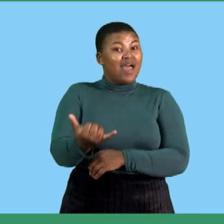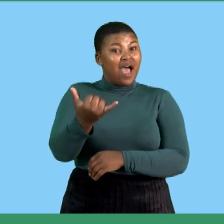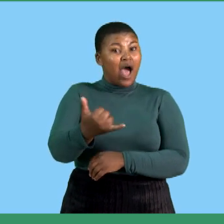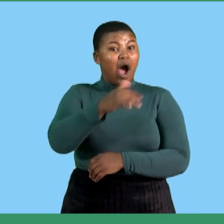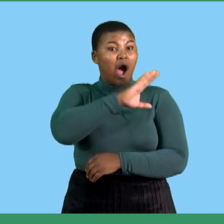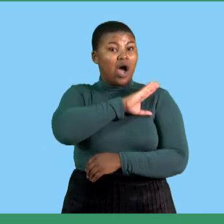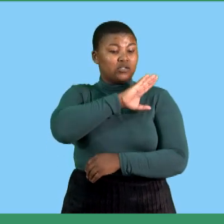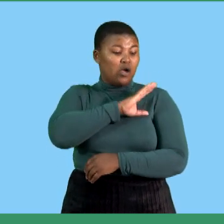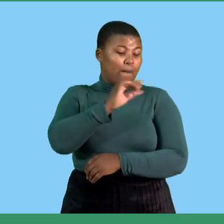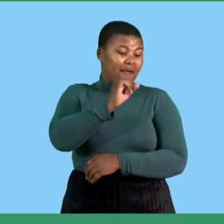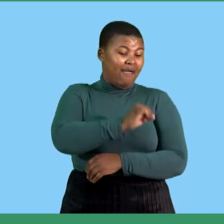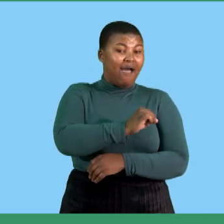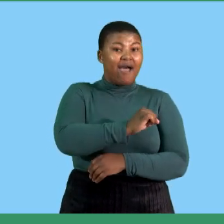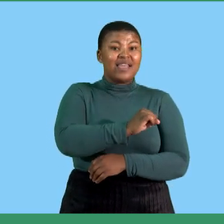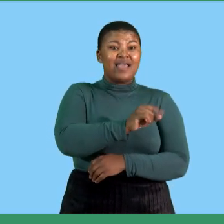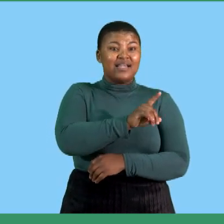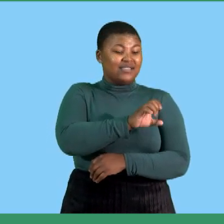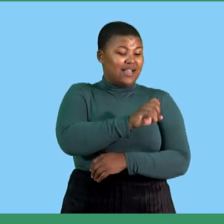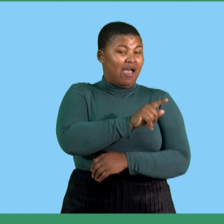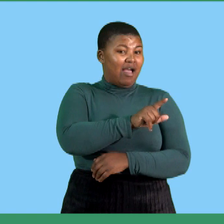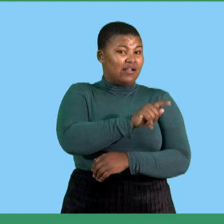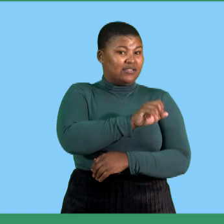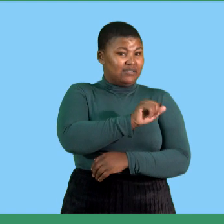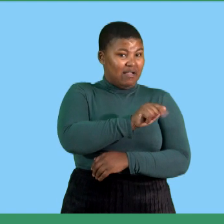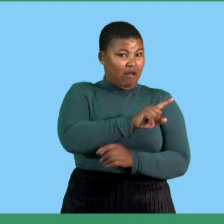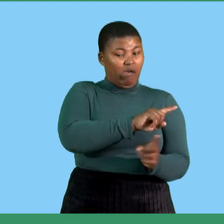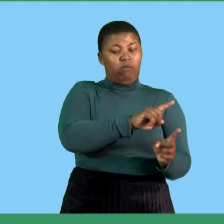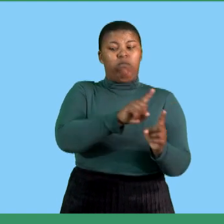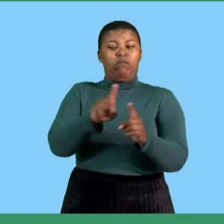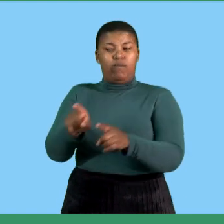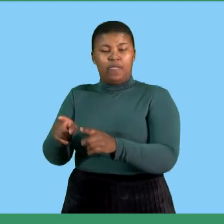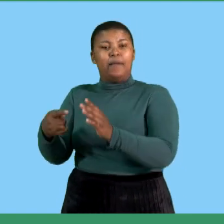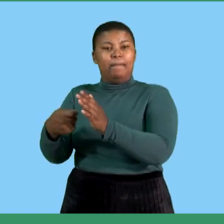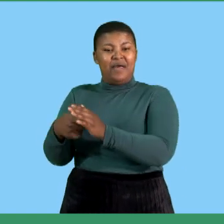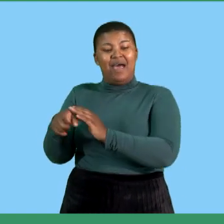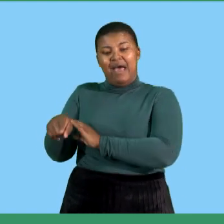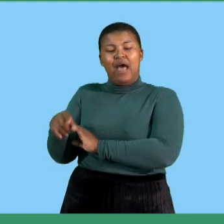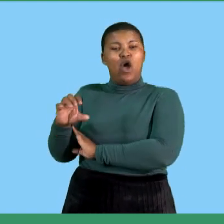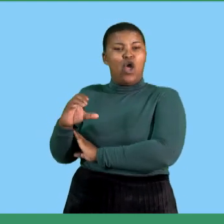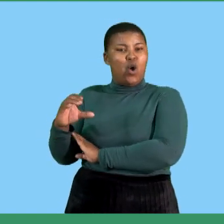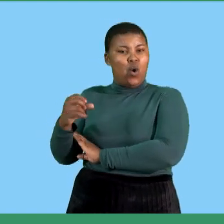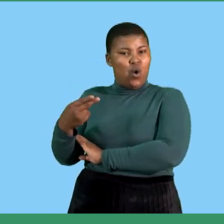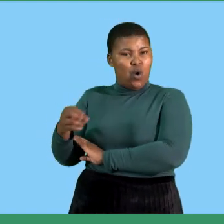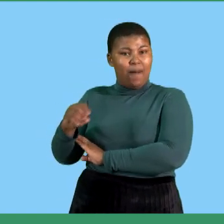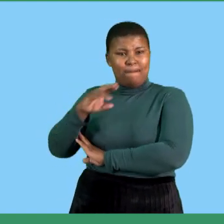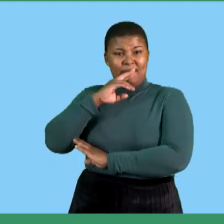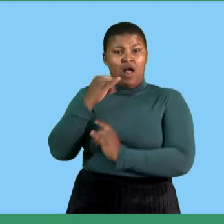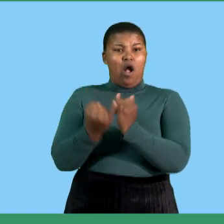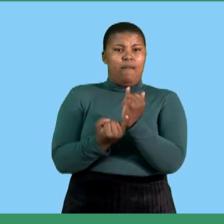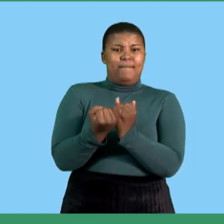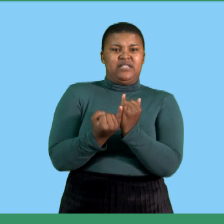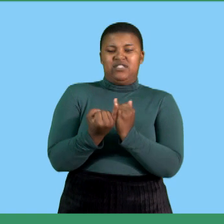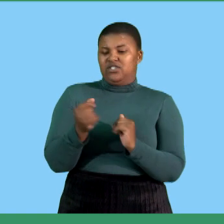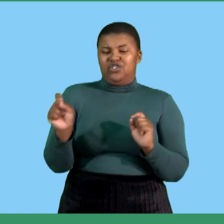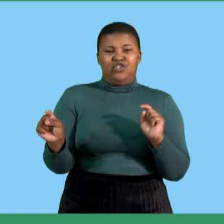see that Echo dealers is a new entrant to the market, which means they are competitors